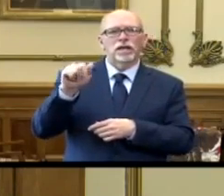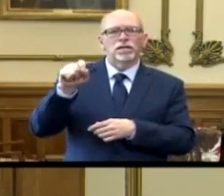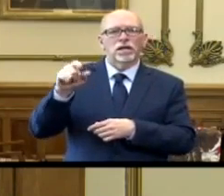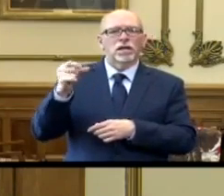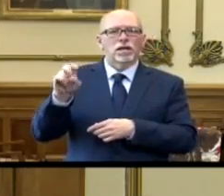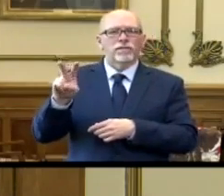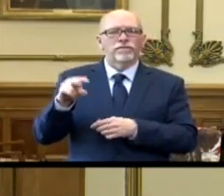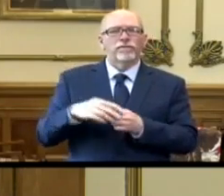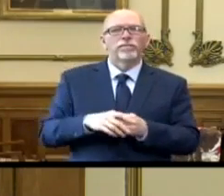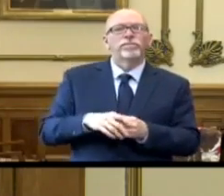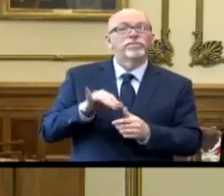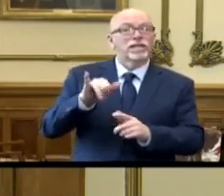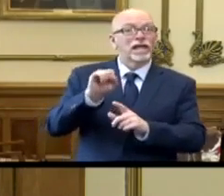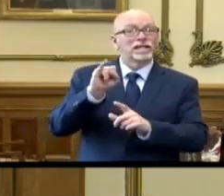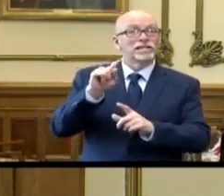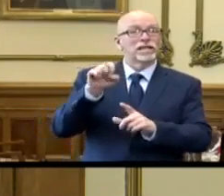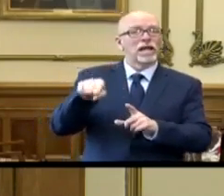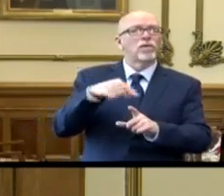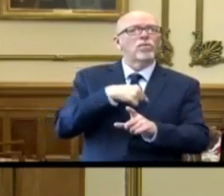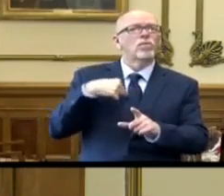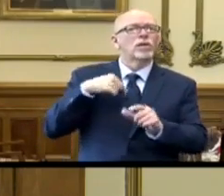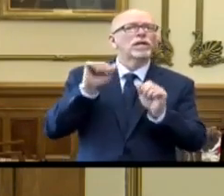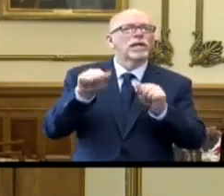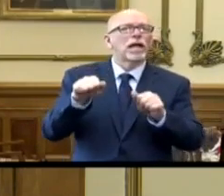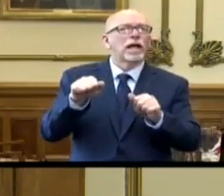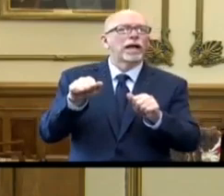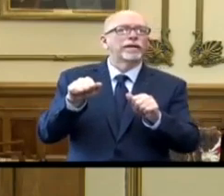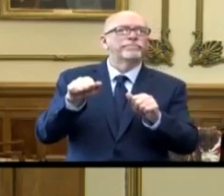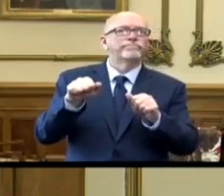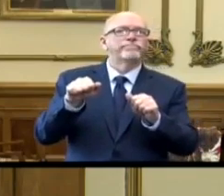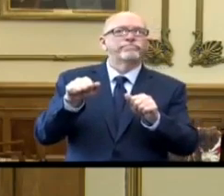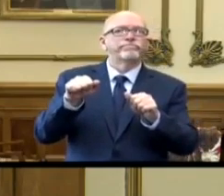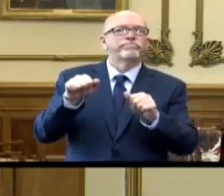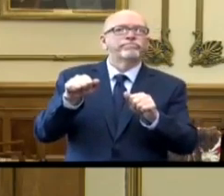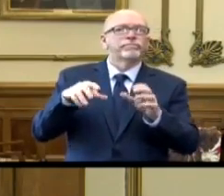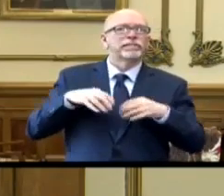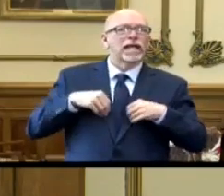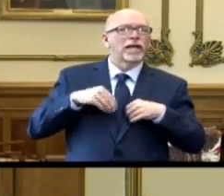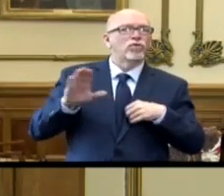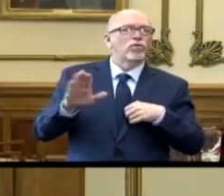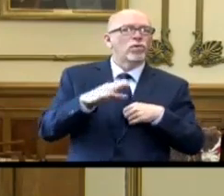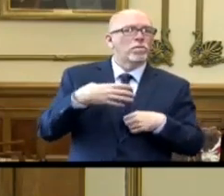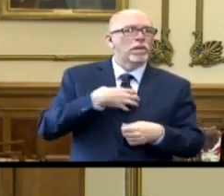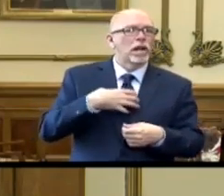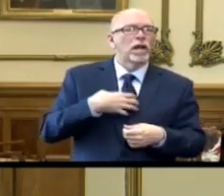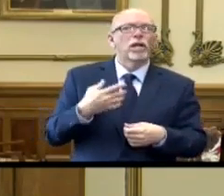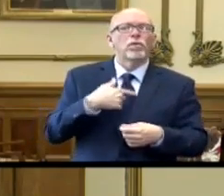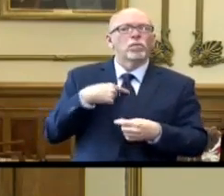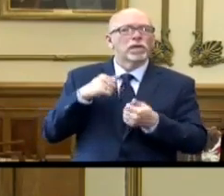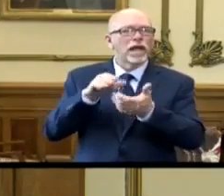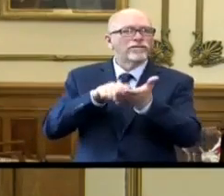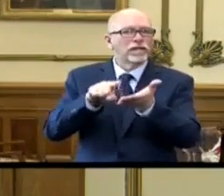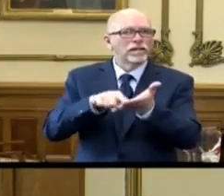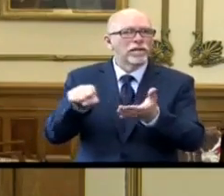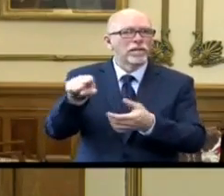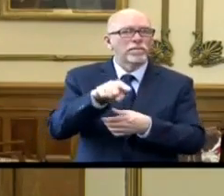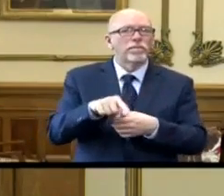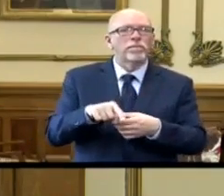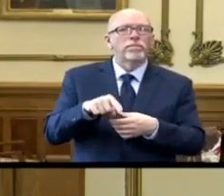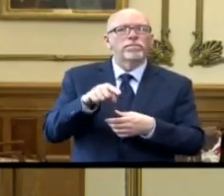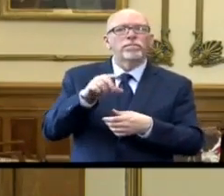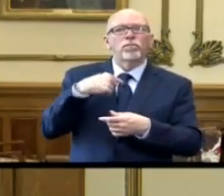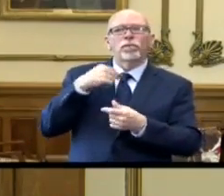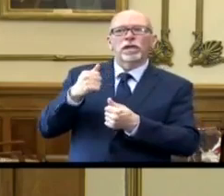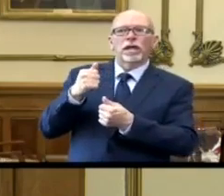isdh.indiana.gov. That's a site where we will be able to take all of those specific complaints. We will be able to investigate those and engage